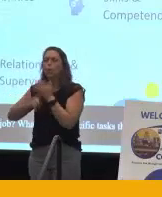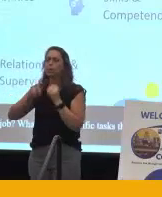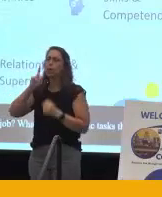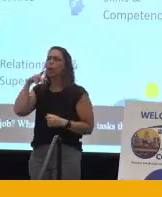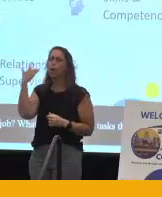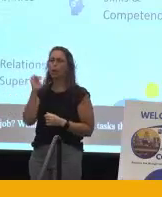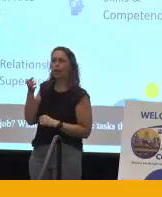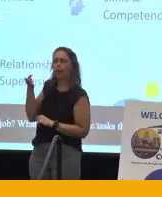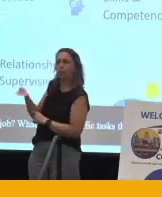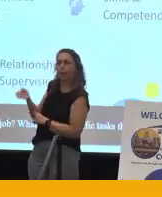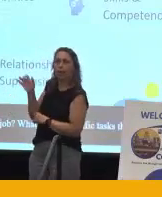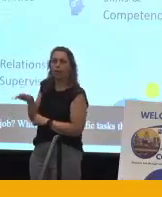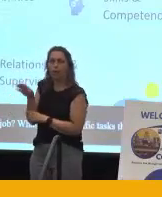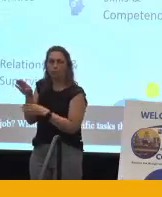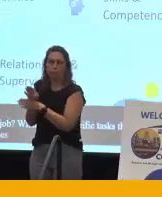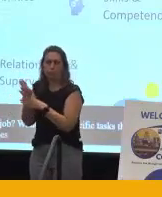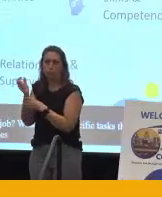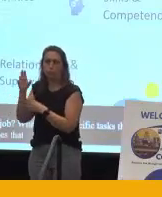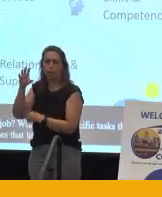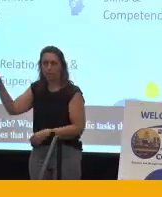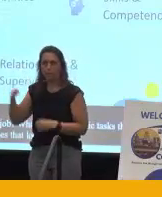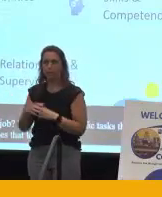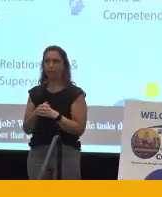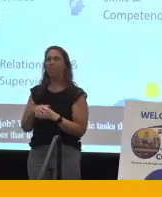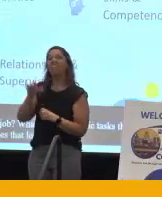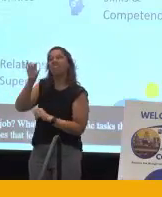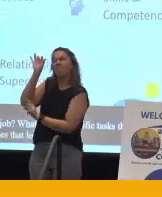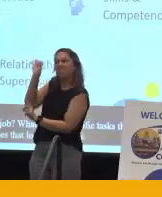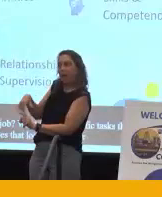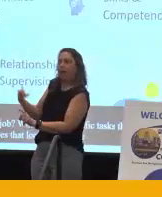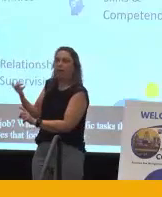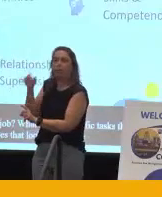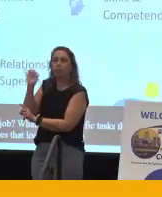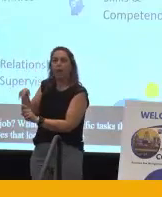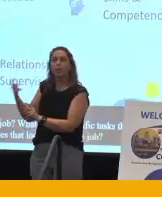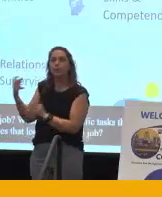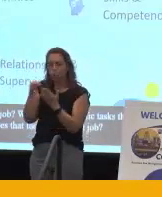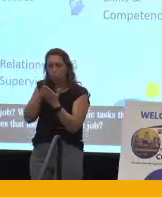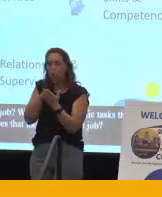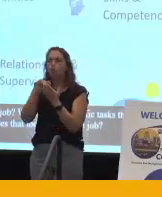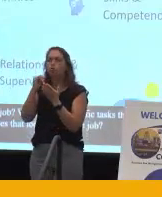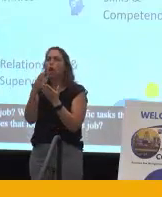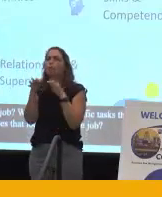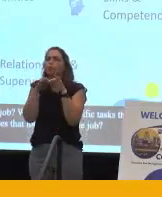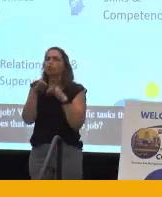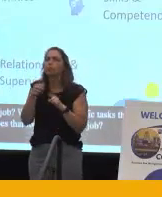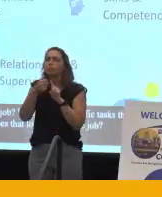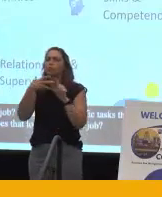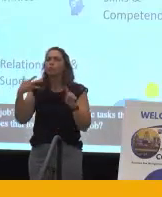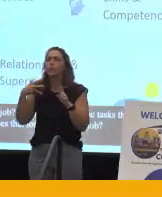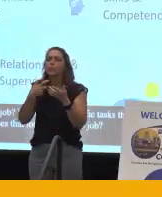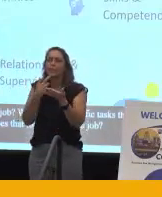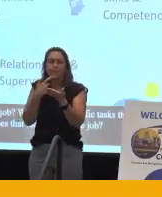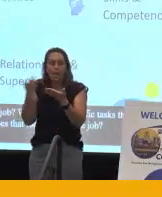like for the job? So this is where we would refer to a job description. What does the job description really define?